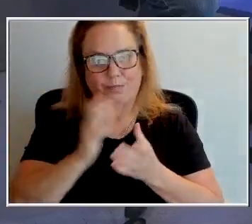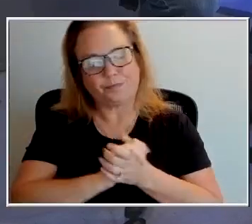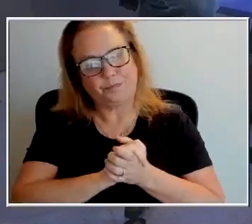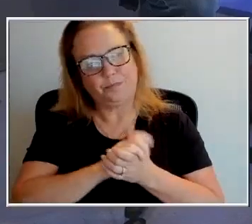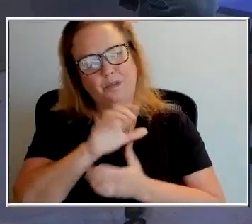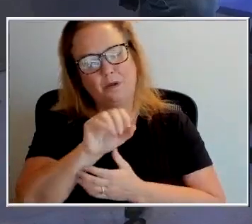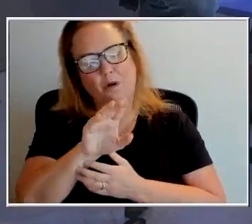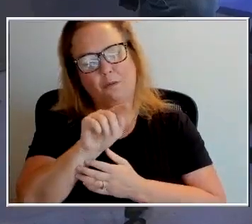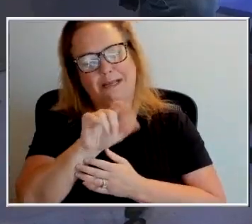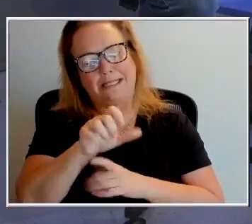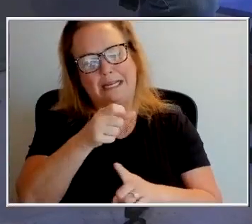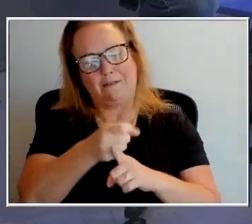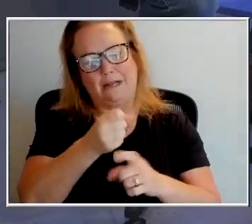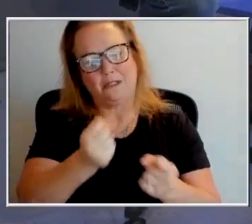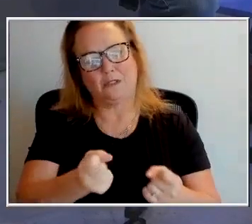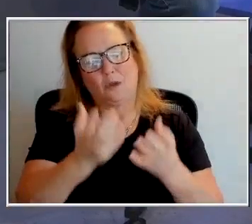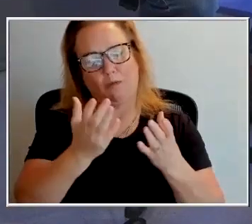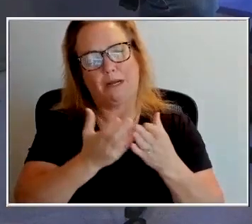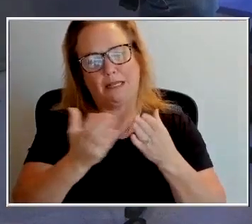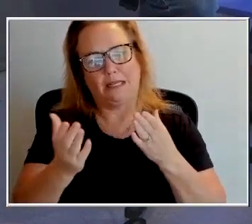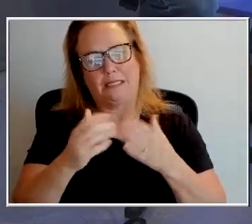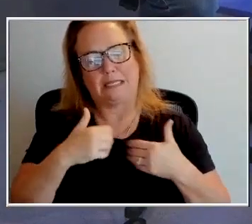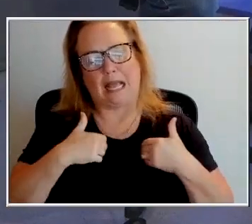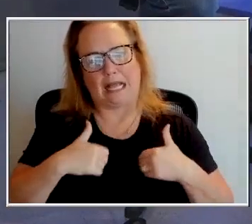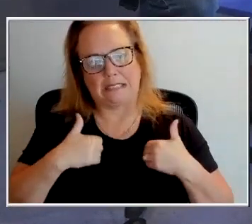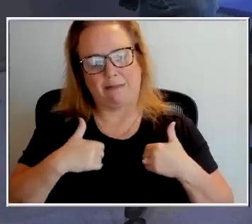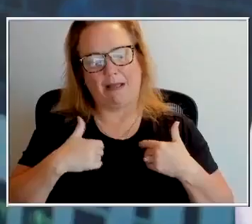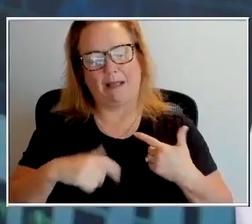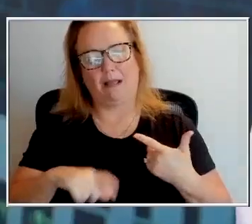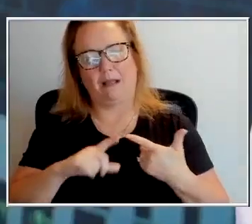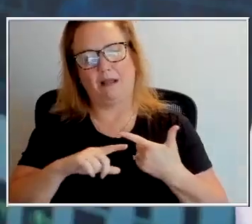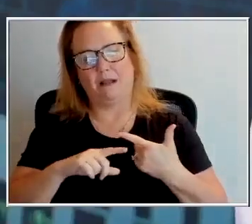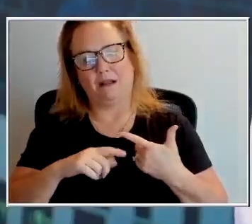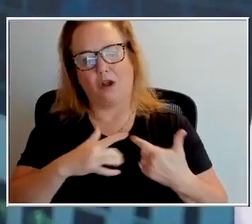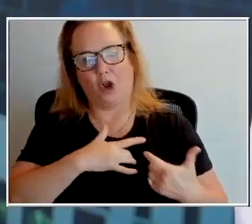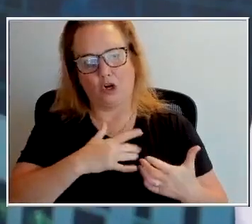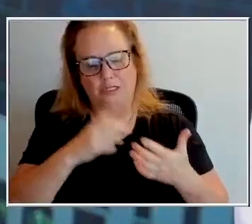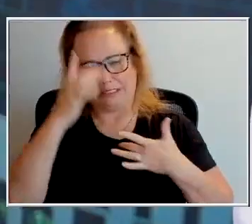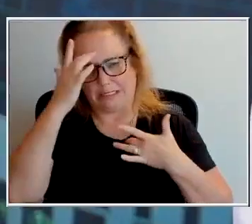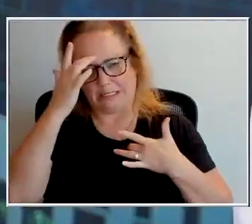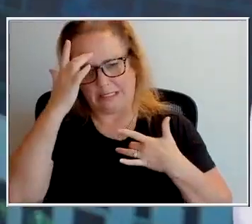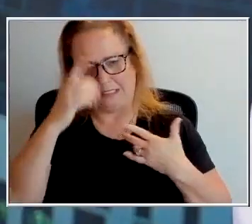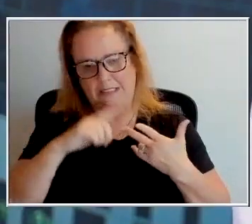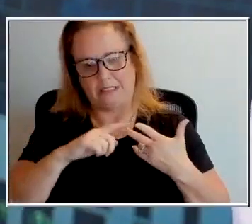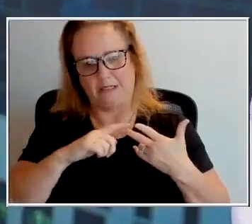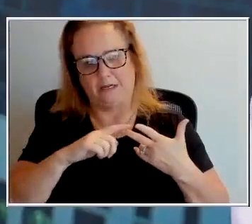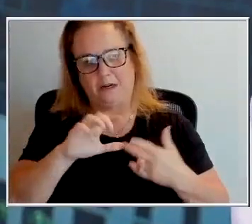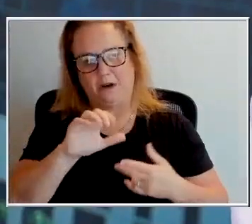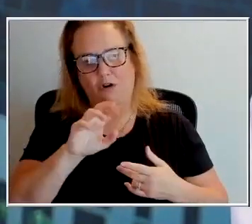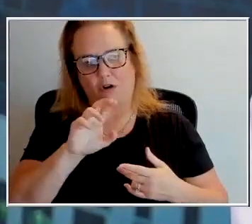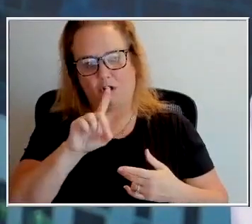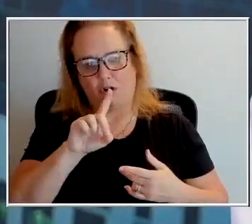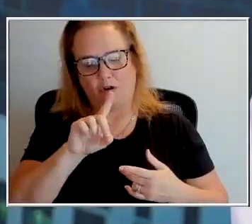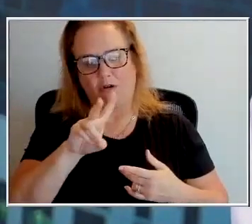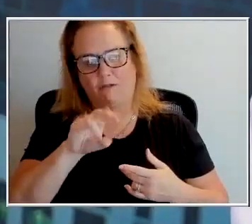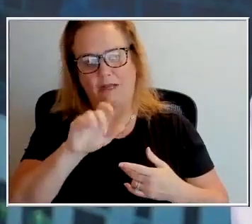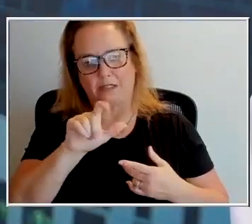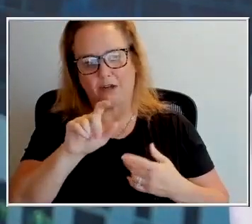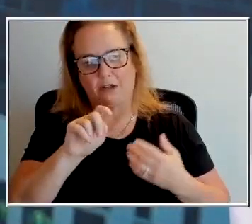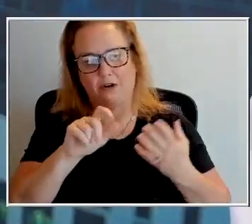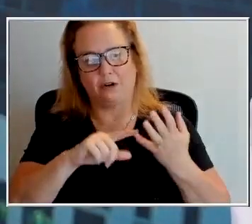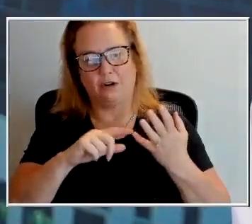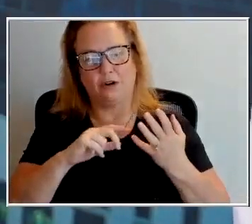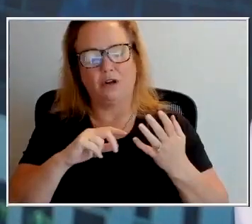obesity affects so many, it affects asthma, it affects heart disease, it affects cardiovascular, neurologic disease.